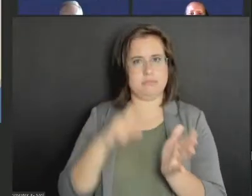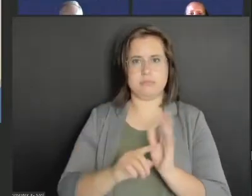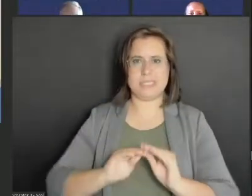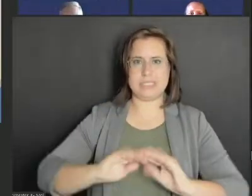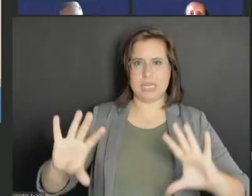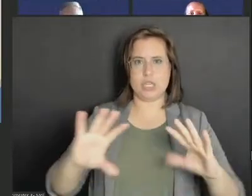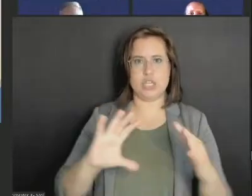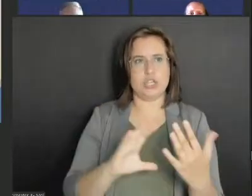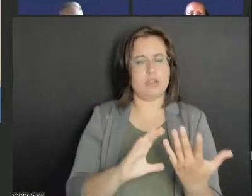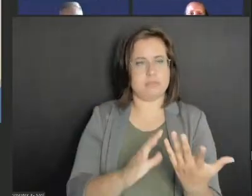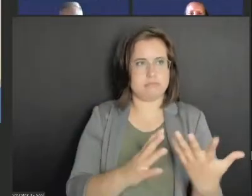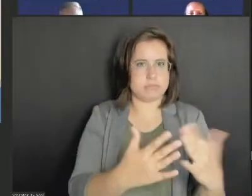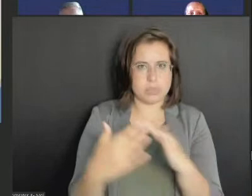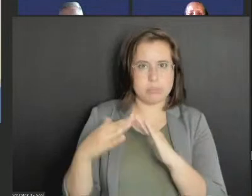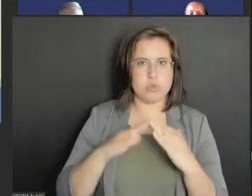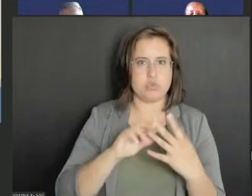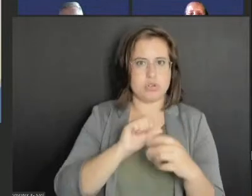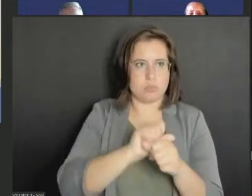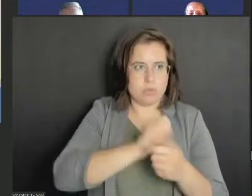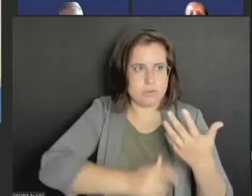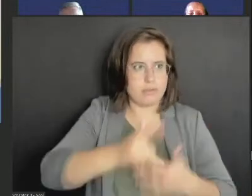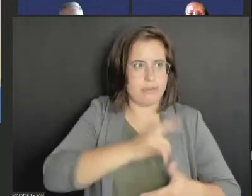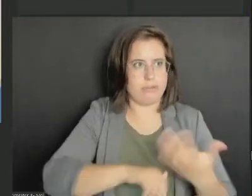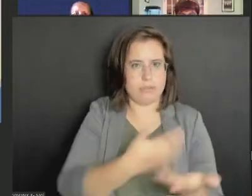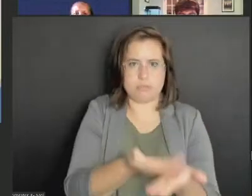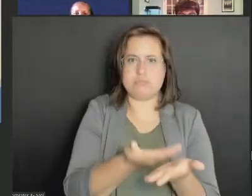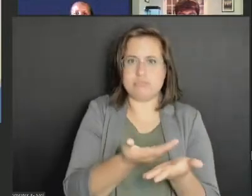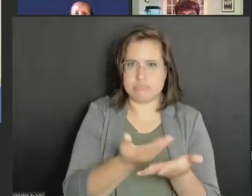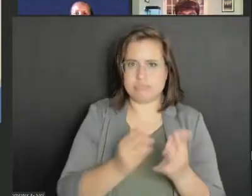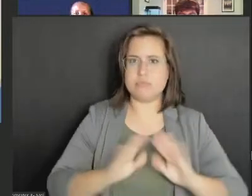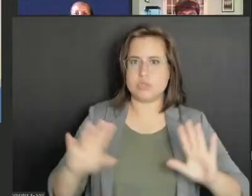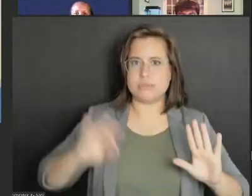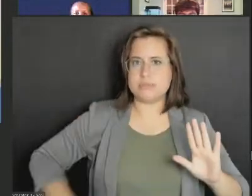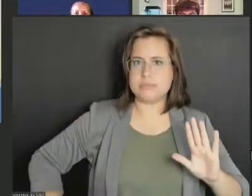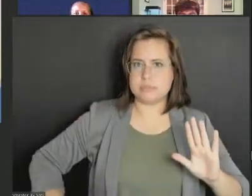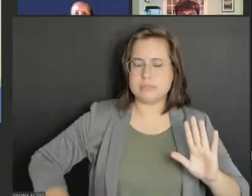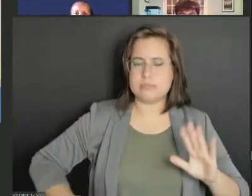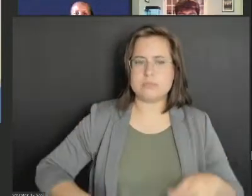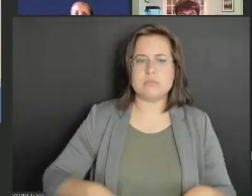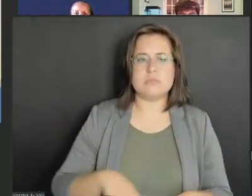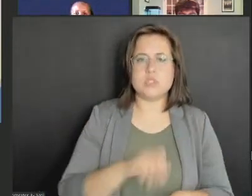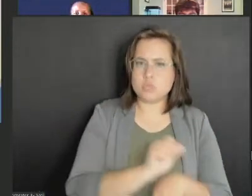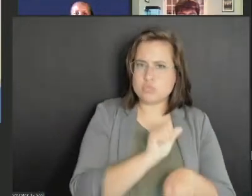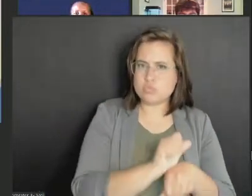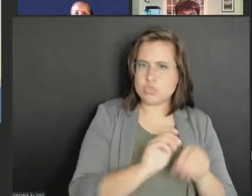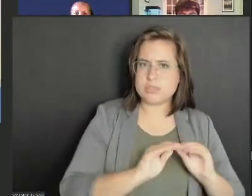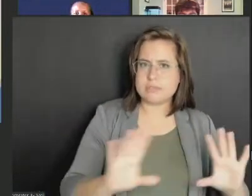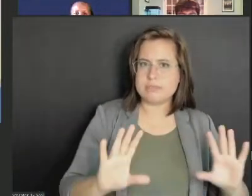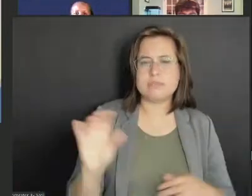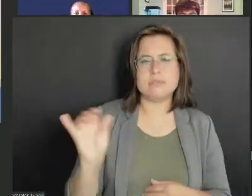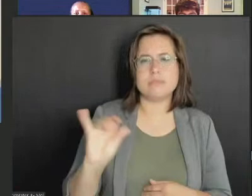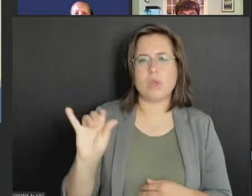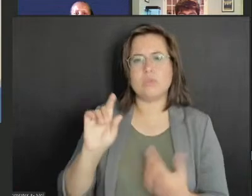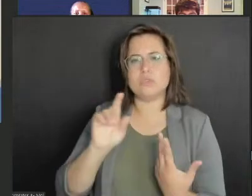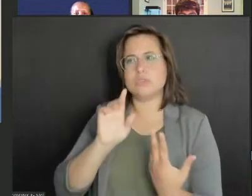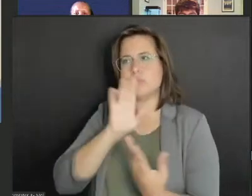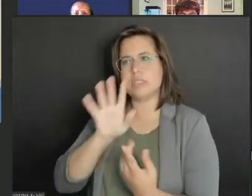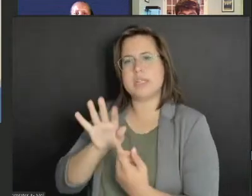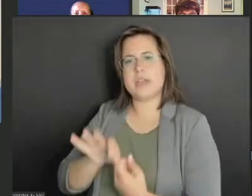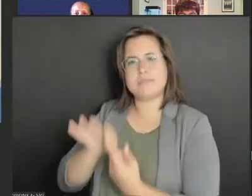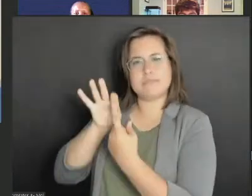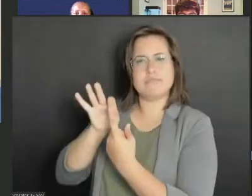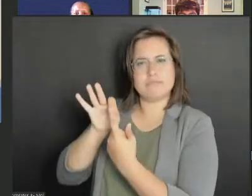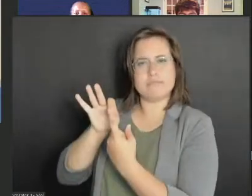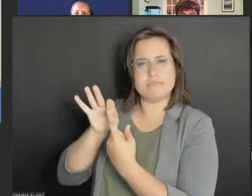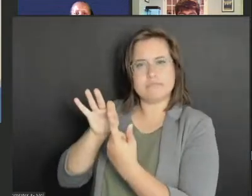with the community. So not only is their work prominent, but it's also distinguished in a way because